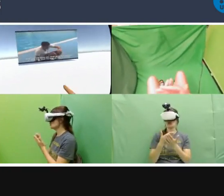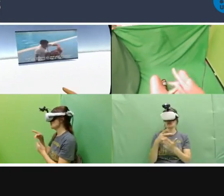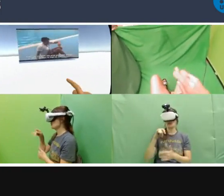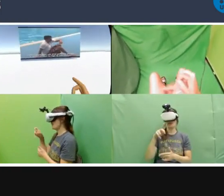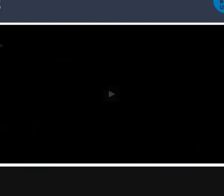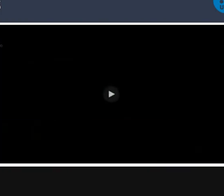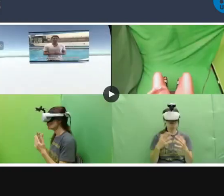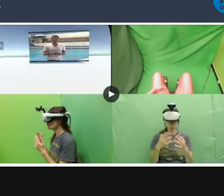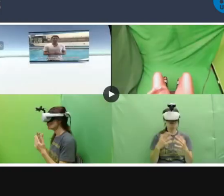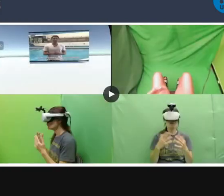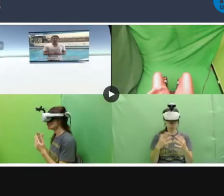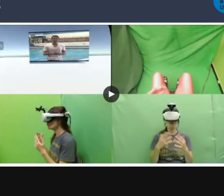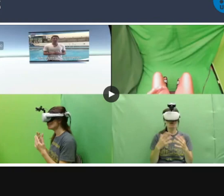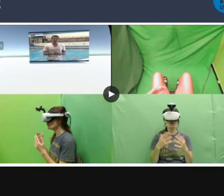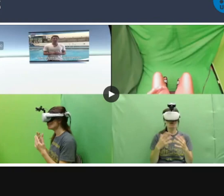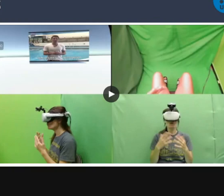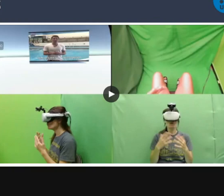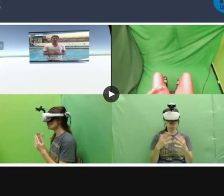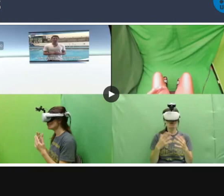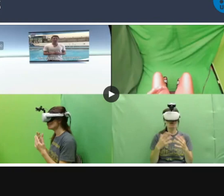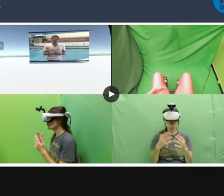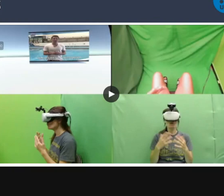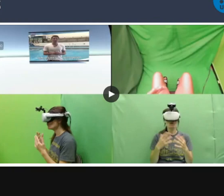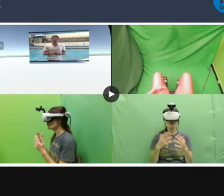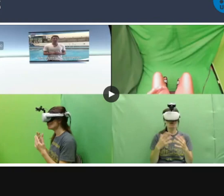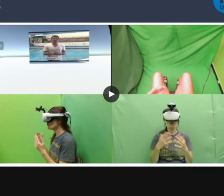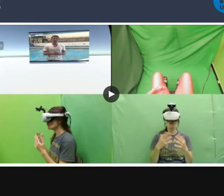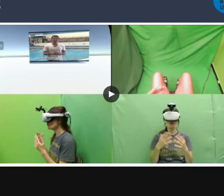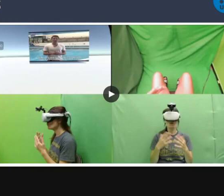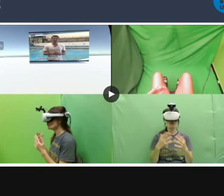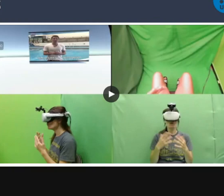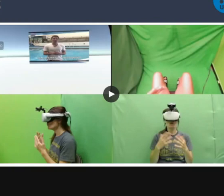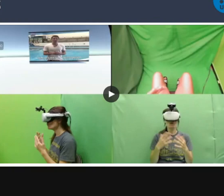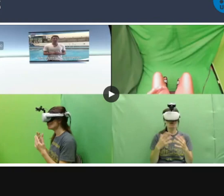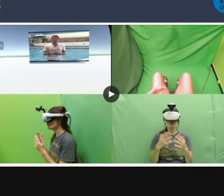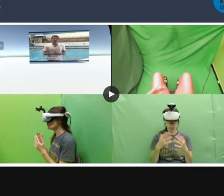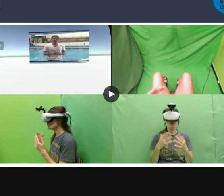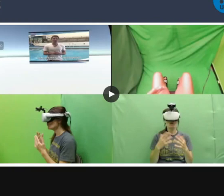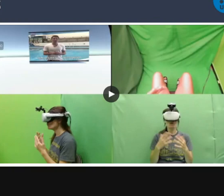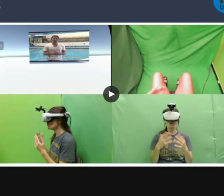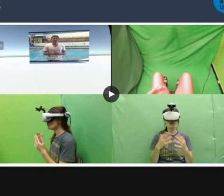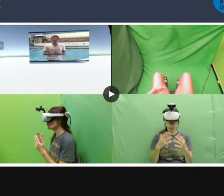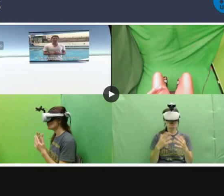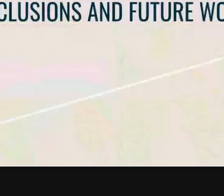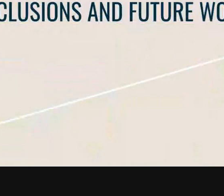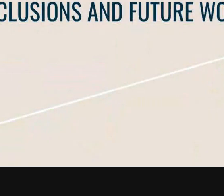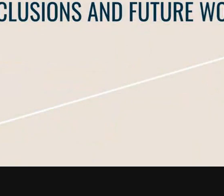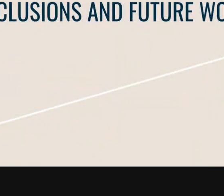full, like, in just text files of numbers that doesn't make really that much sense if you just look at